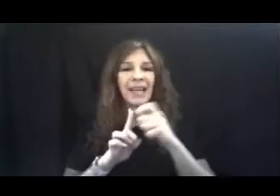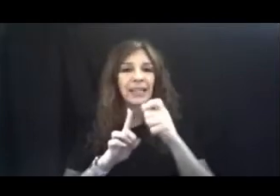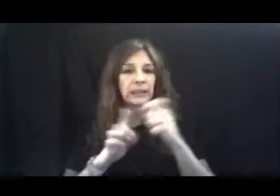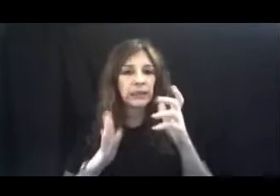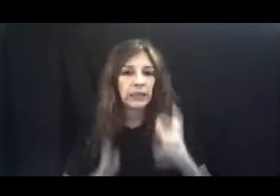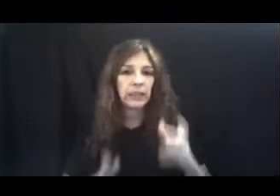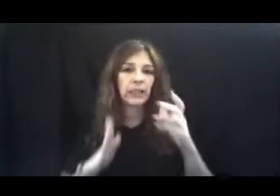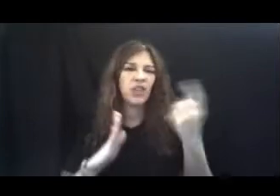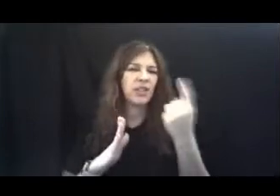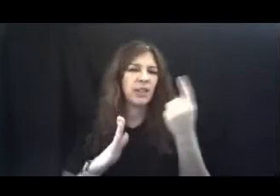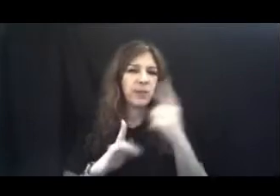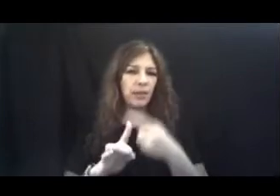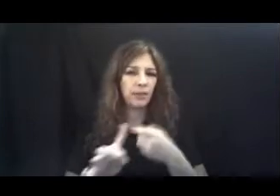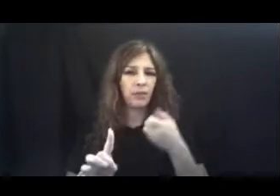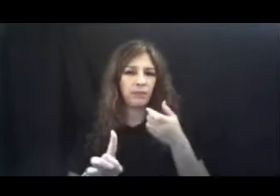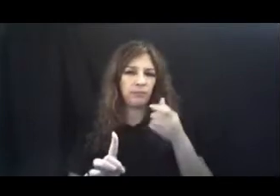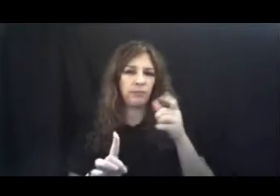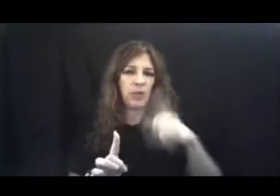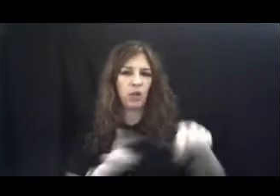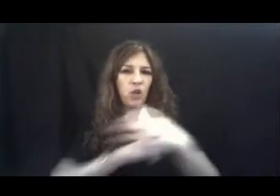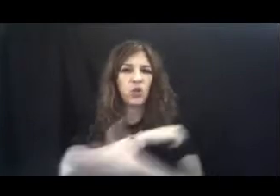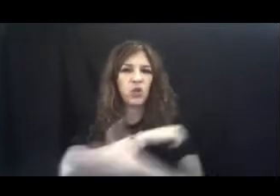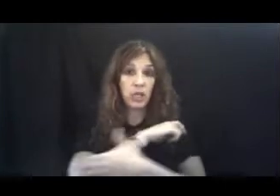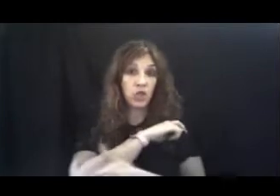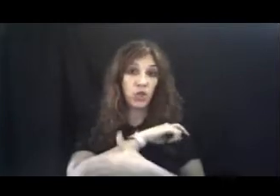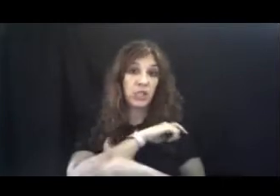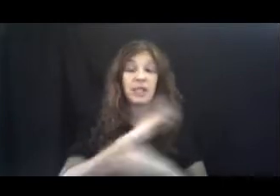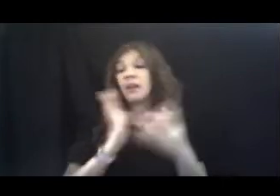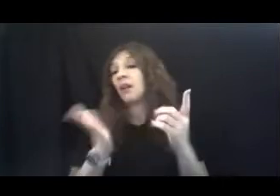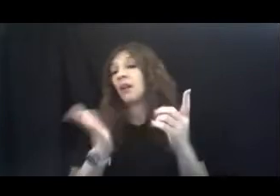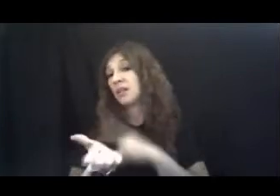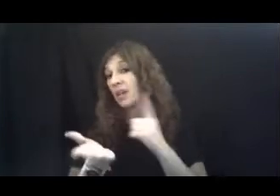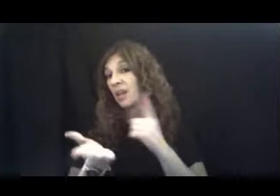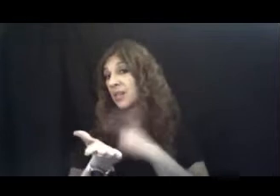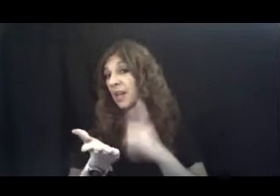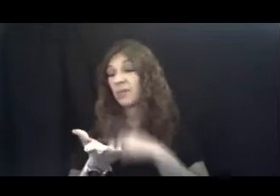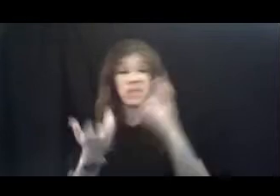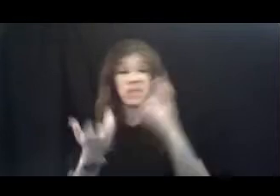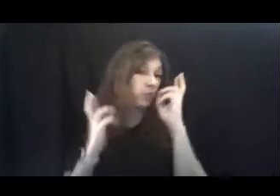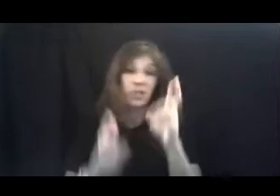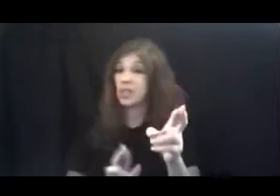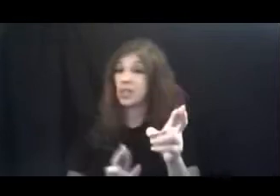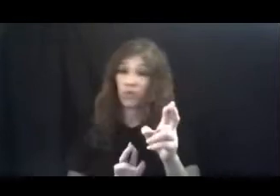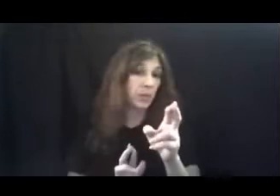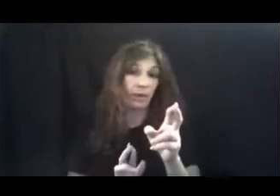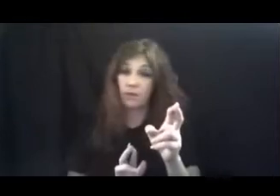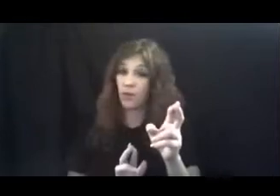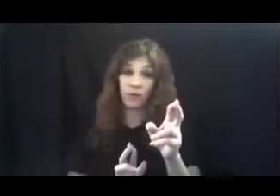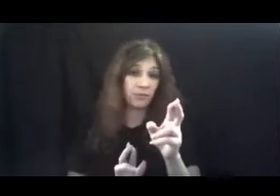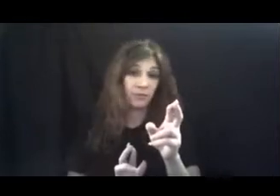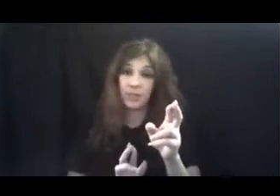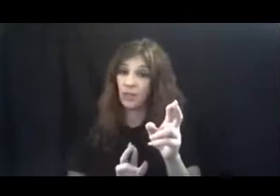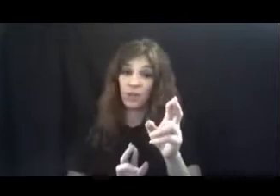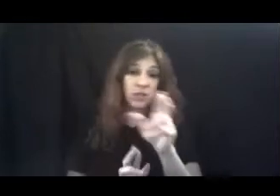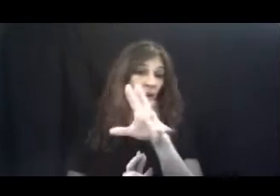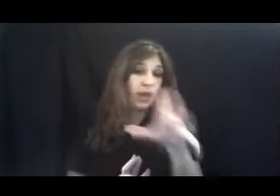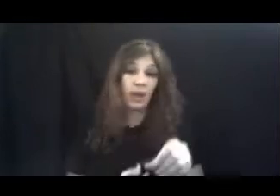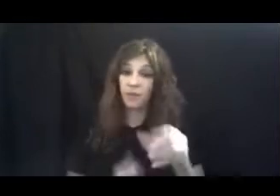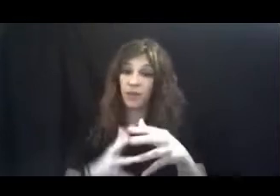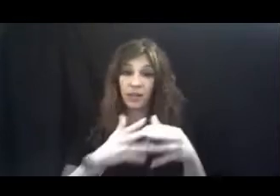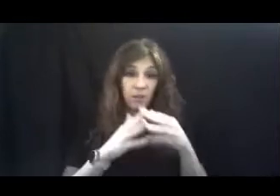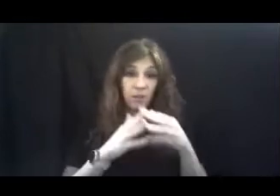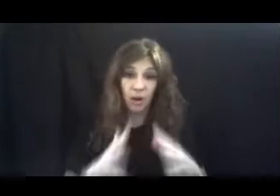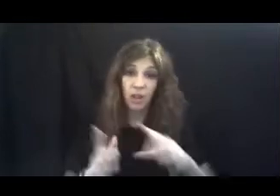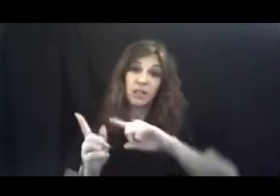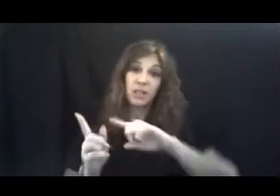that. Mm-hmm. And sometimes they can be disrespectful to African Americans that come to shop